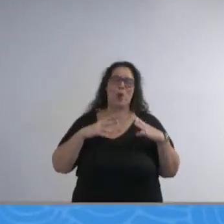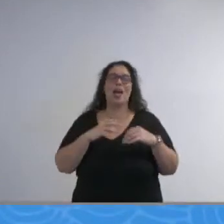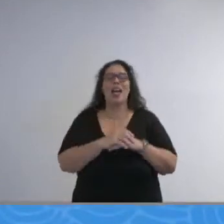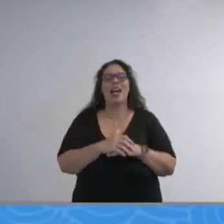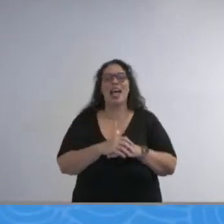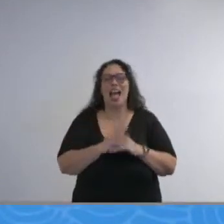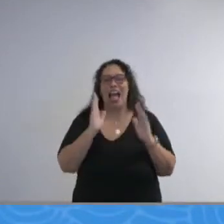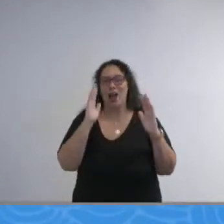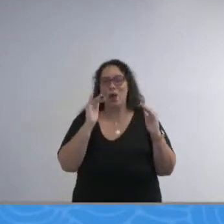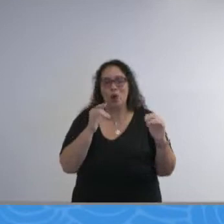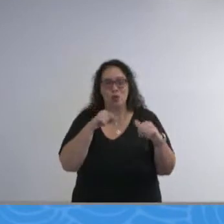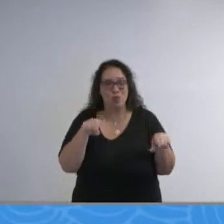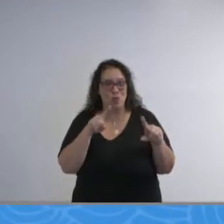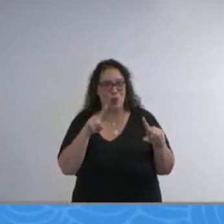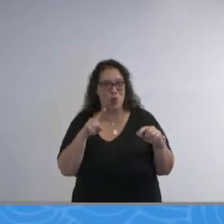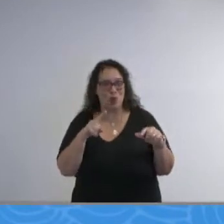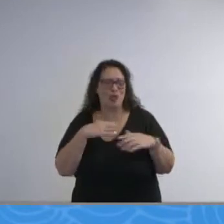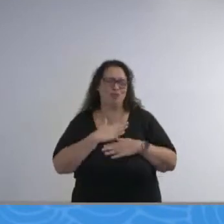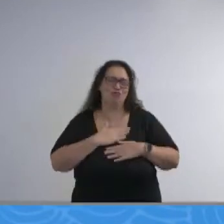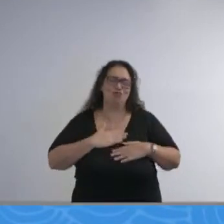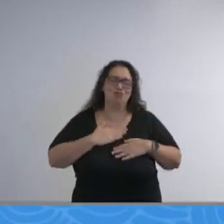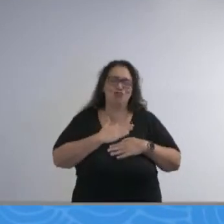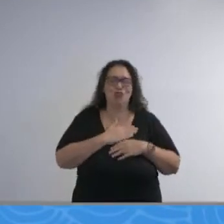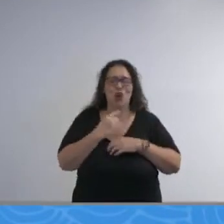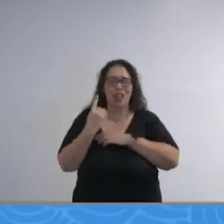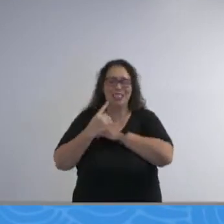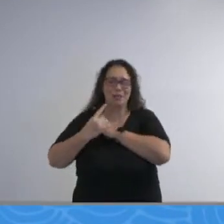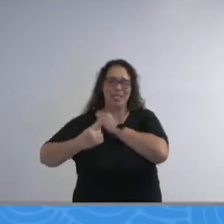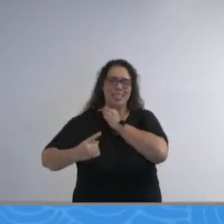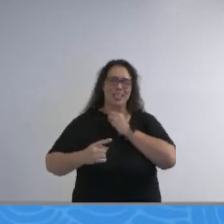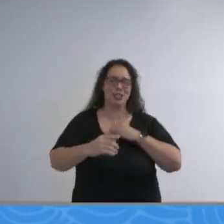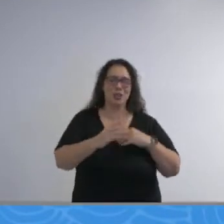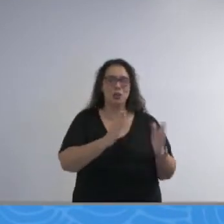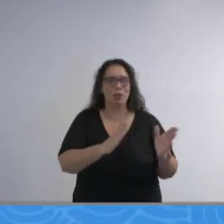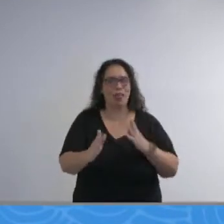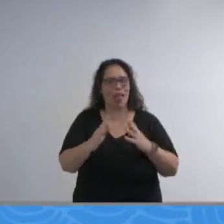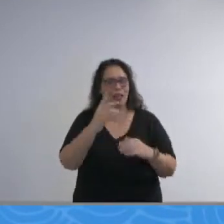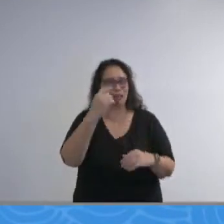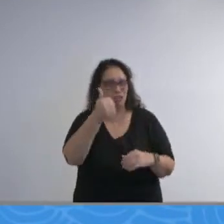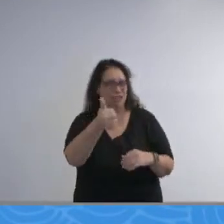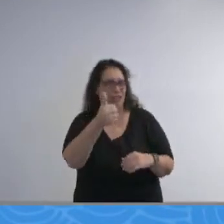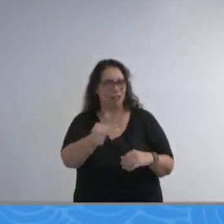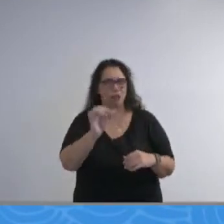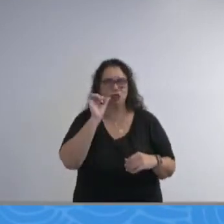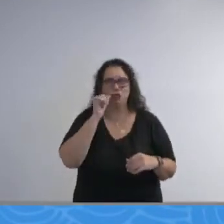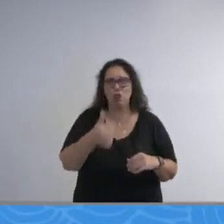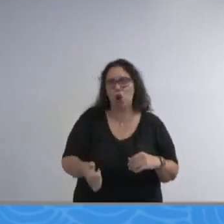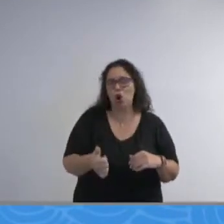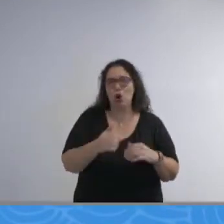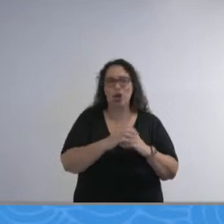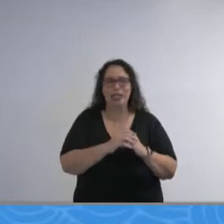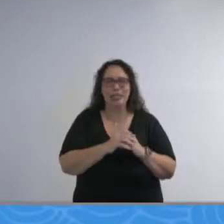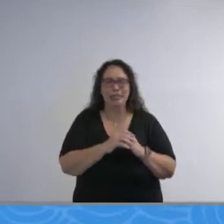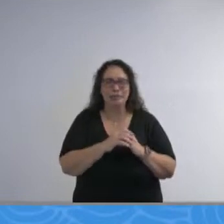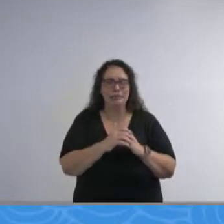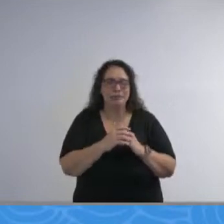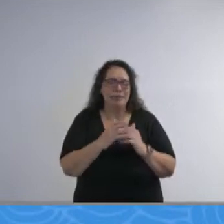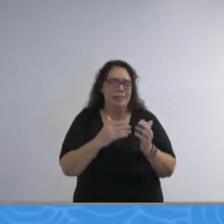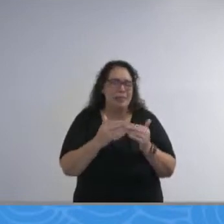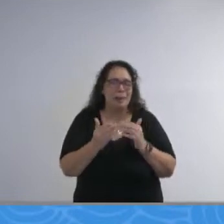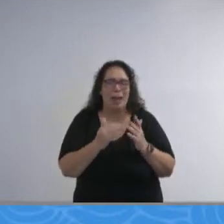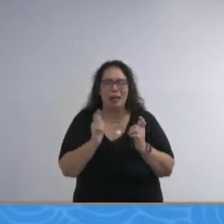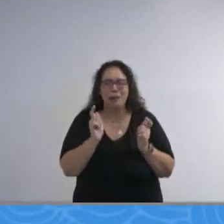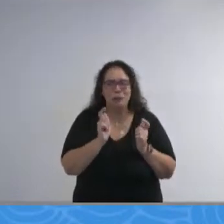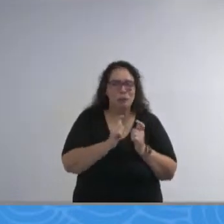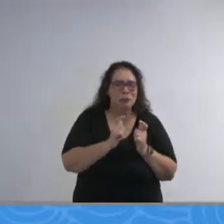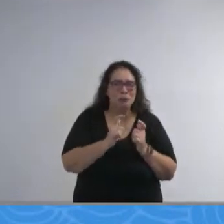hope that you all have something enjoyable that you've planned for yourself tomorrow, whether it's something little or something big.